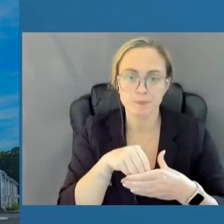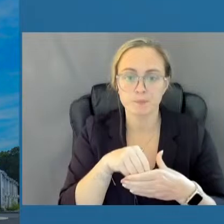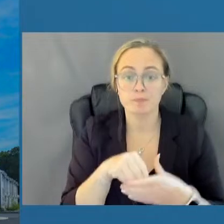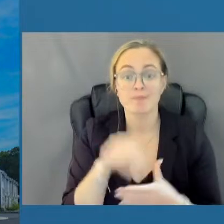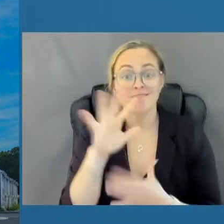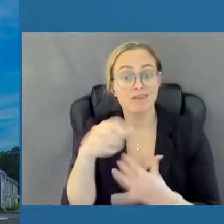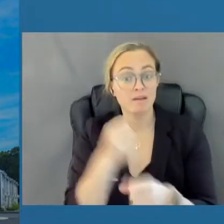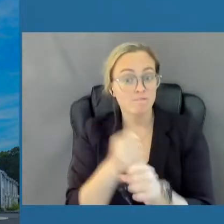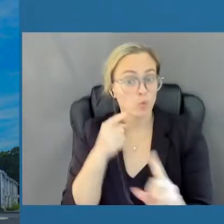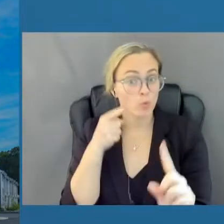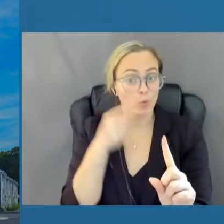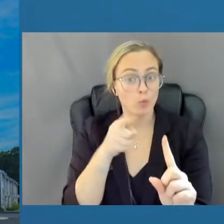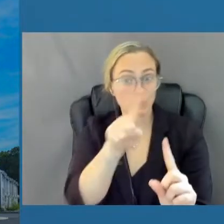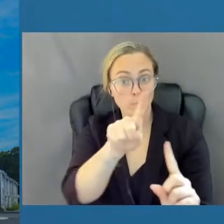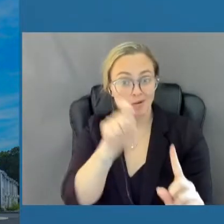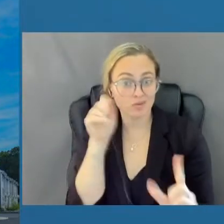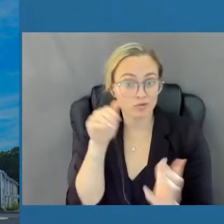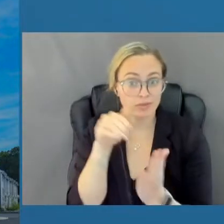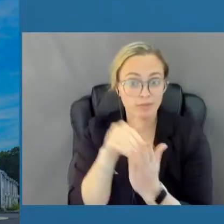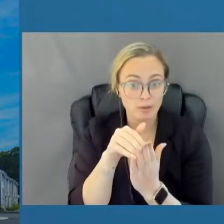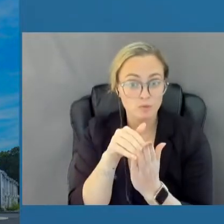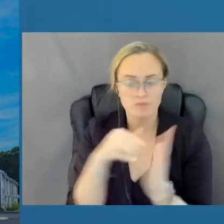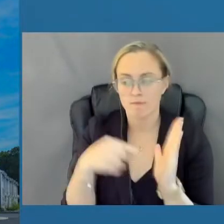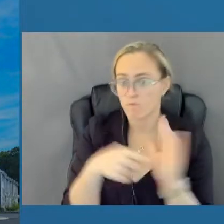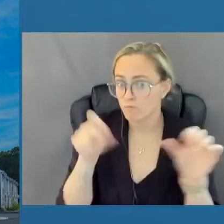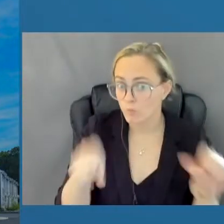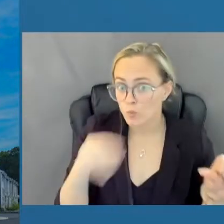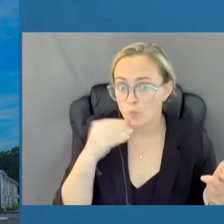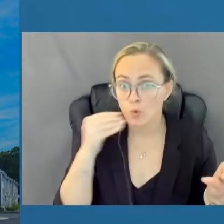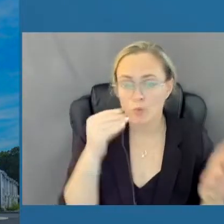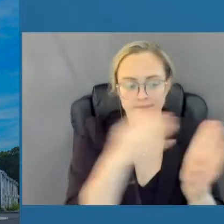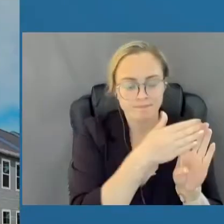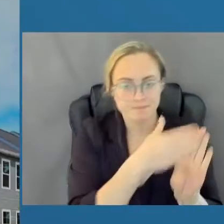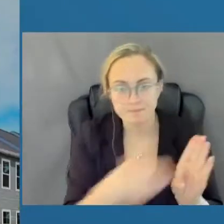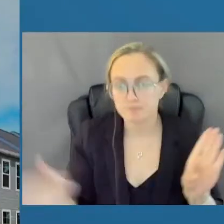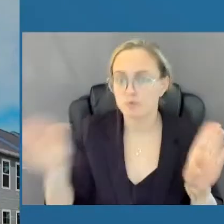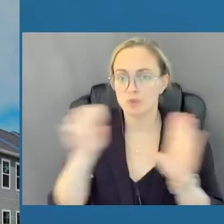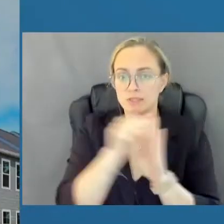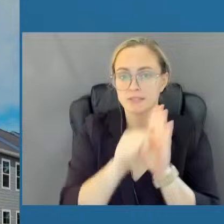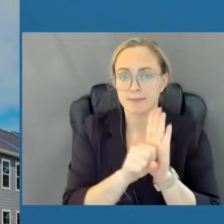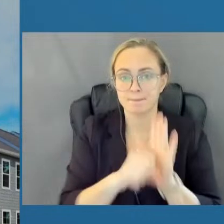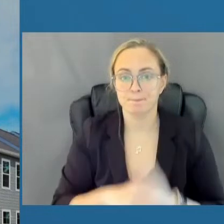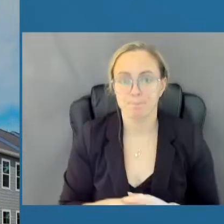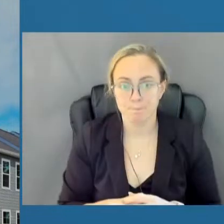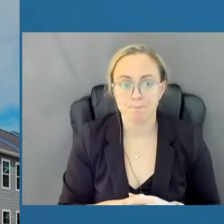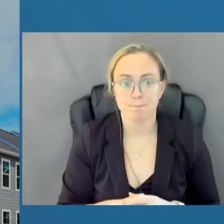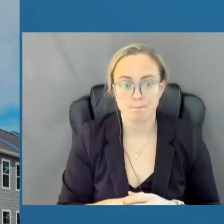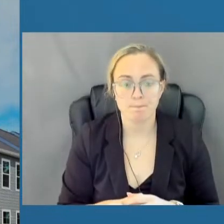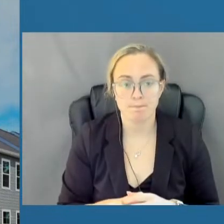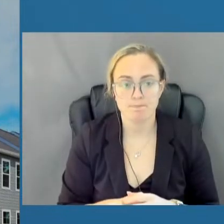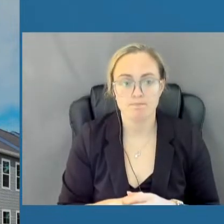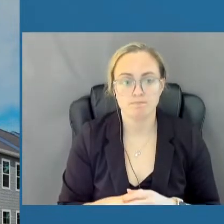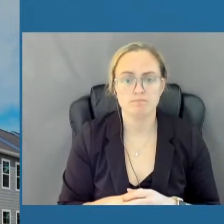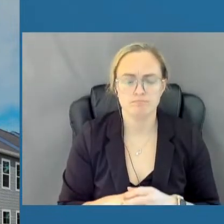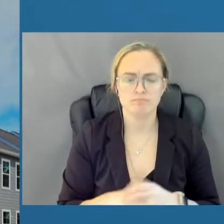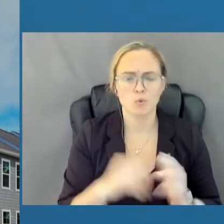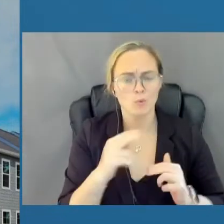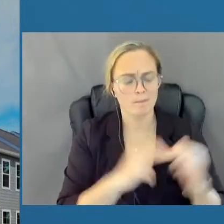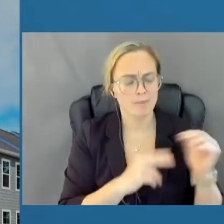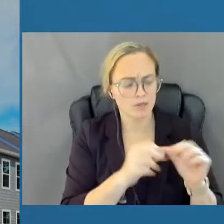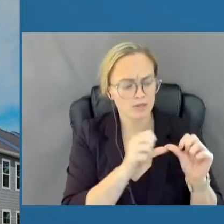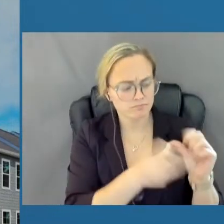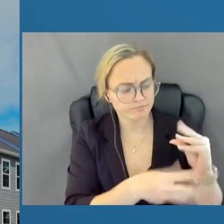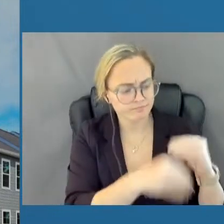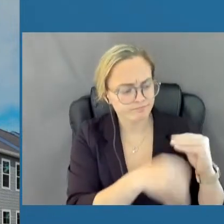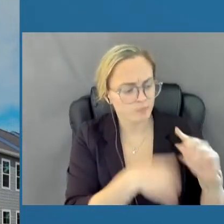goal, 100,000 affordable homes across the state. This year, we're building on our efforts by taking